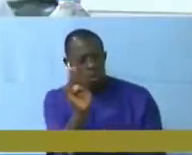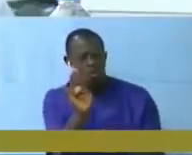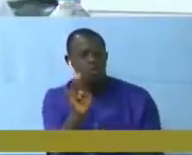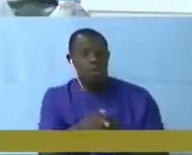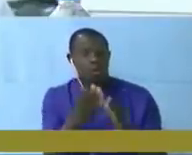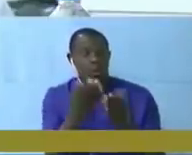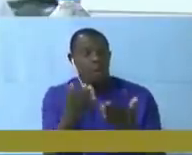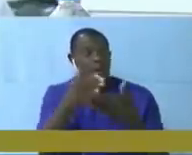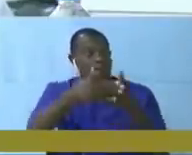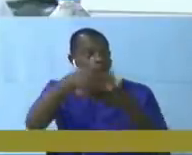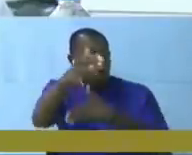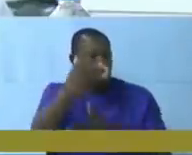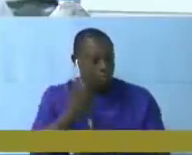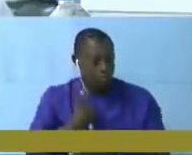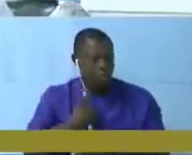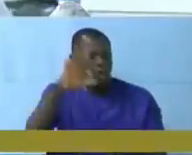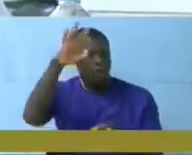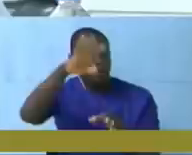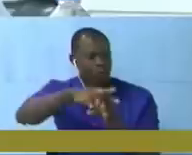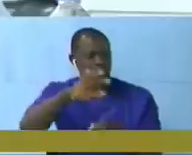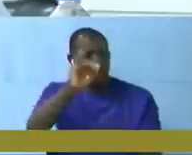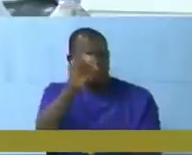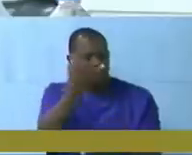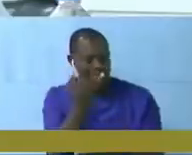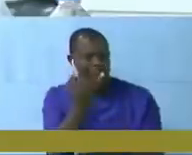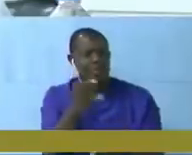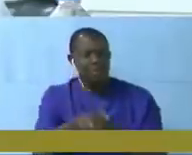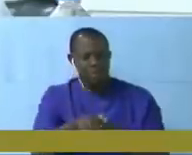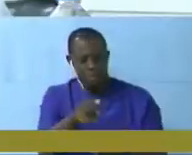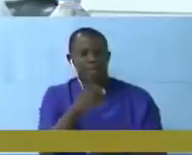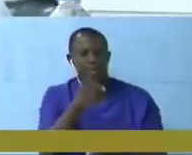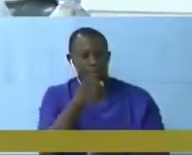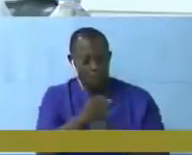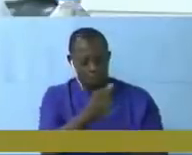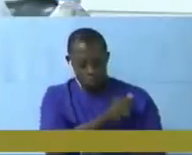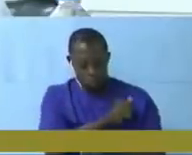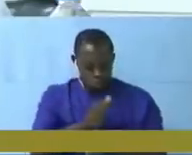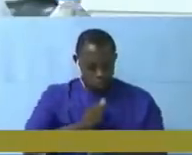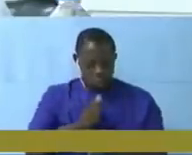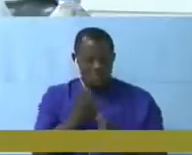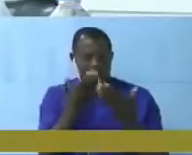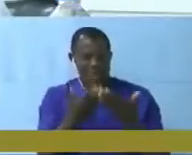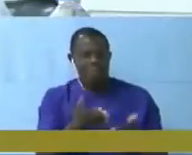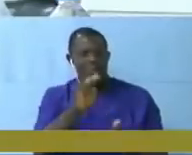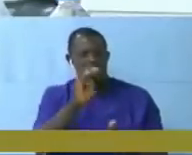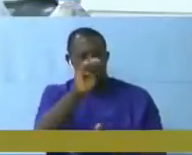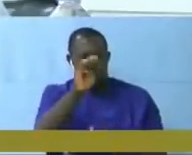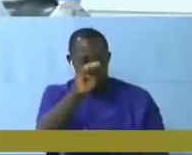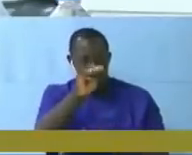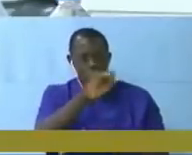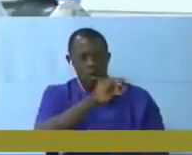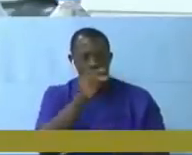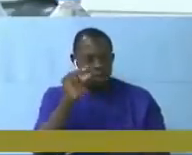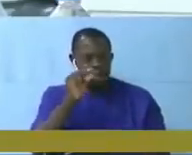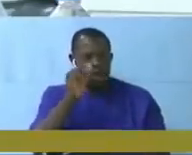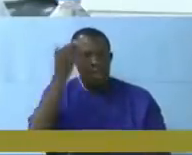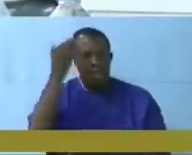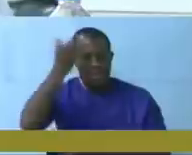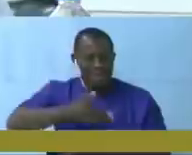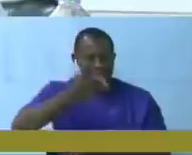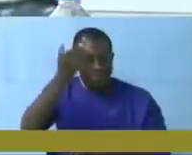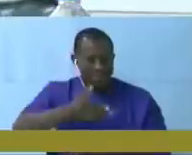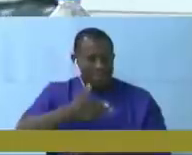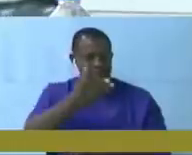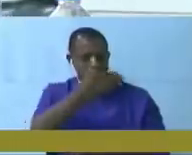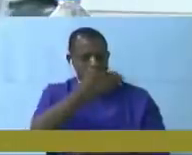majority voted yes, and of course then that was what led us to what is now called the 1997 constitution. Gannaaw